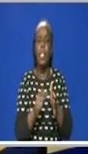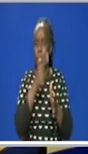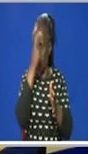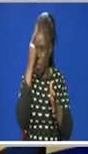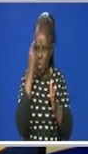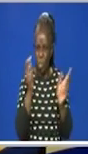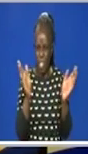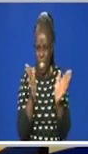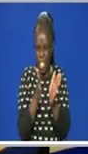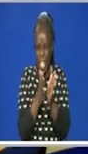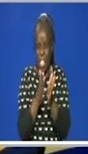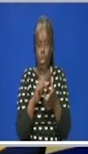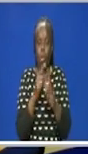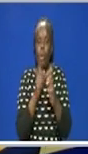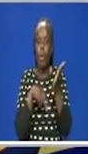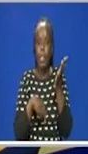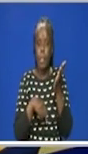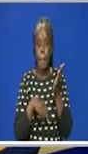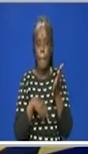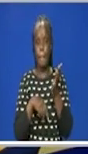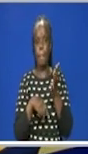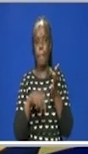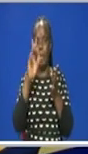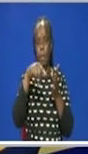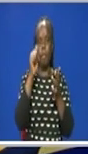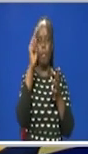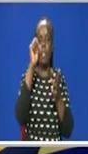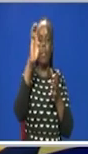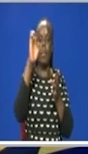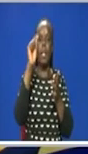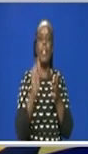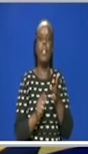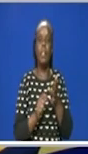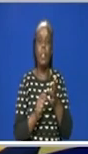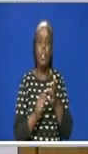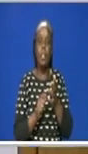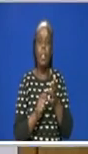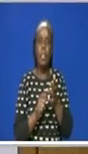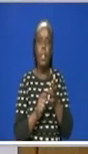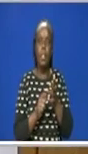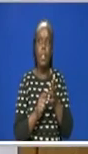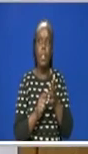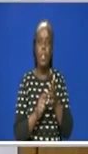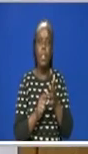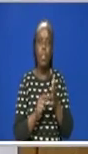something? Are they named? You know, for a planet, when you're calling a planet, it has to be a spherical